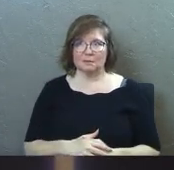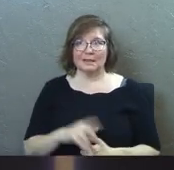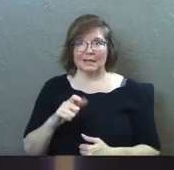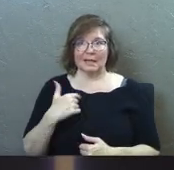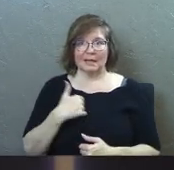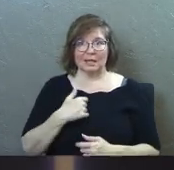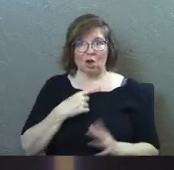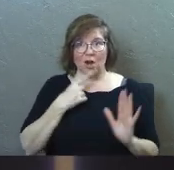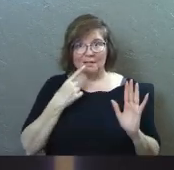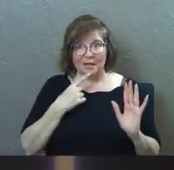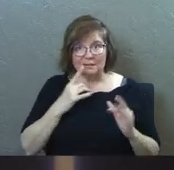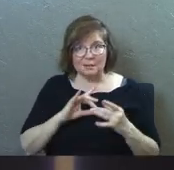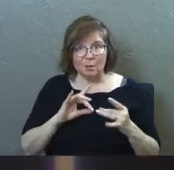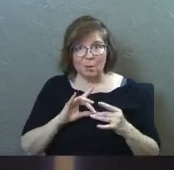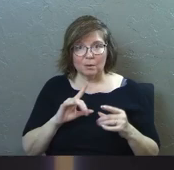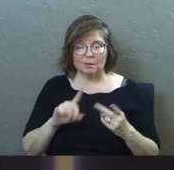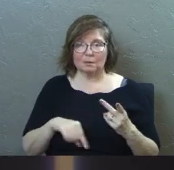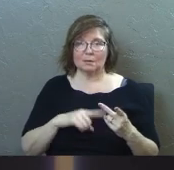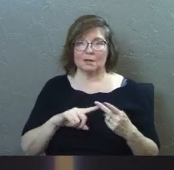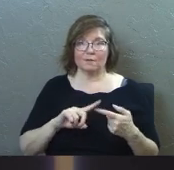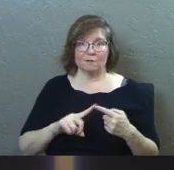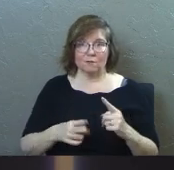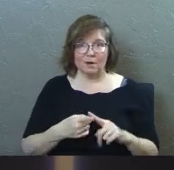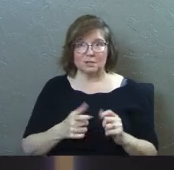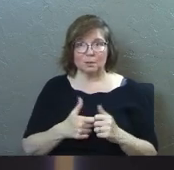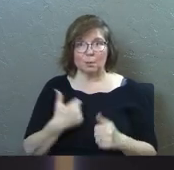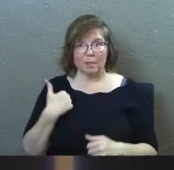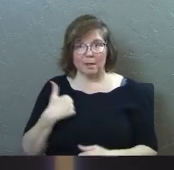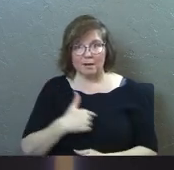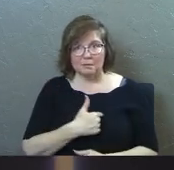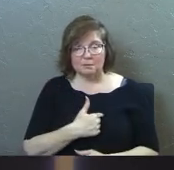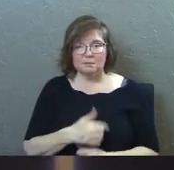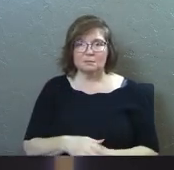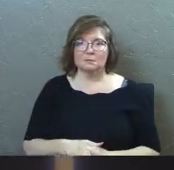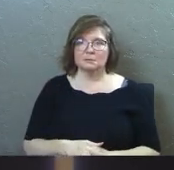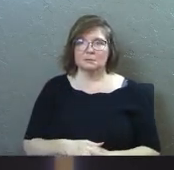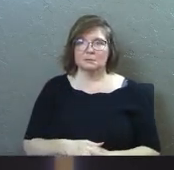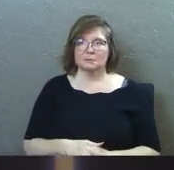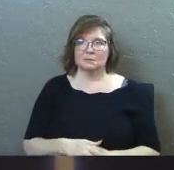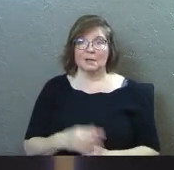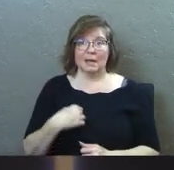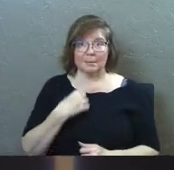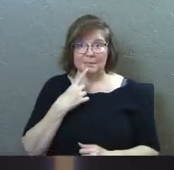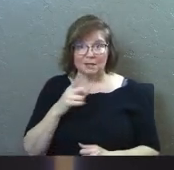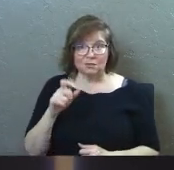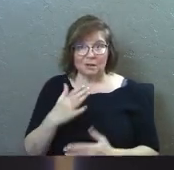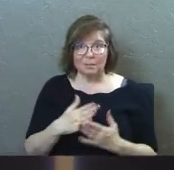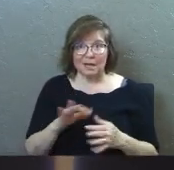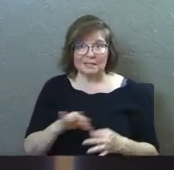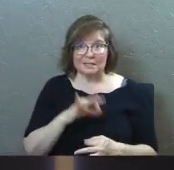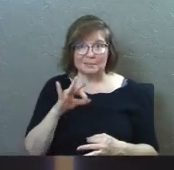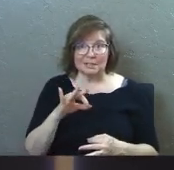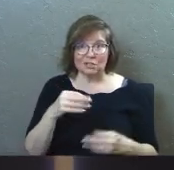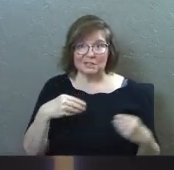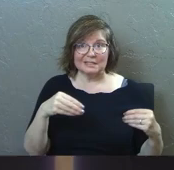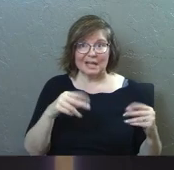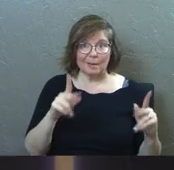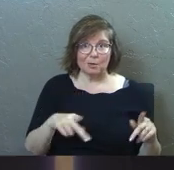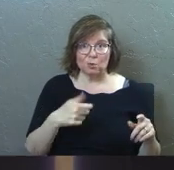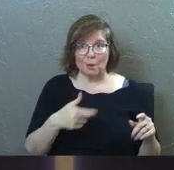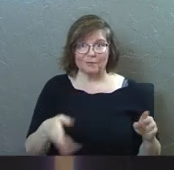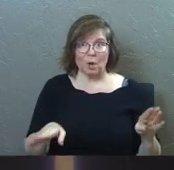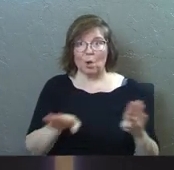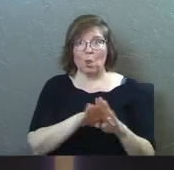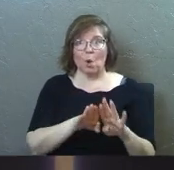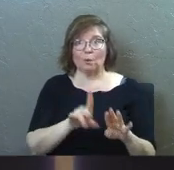They need our testimony. They need friendship with us. Am I telling you that you're some kind of spiritual salesperson and you got to